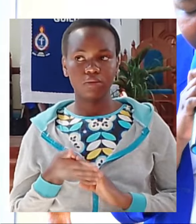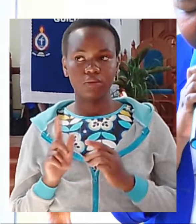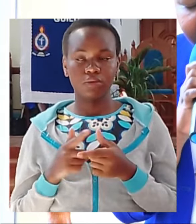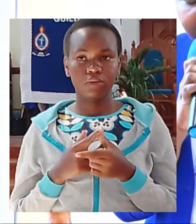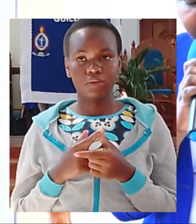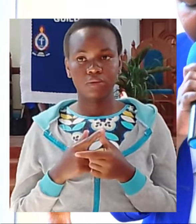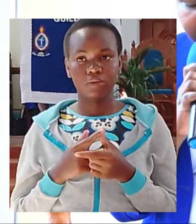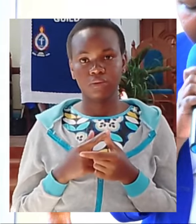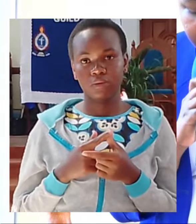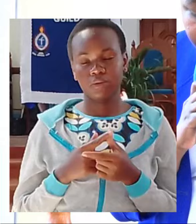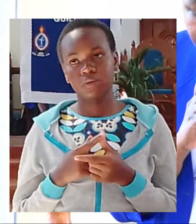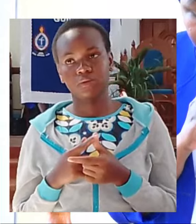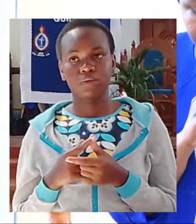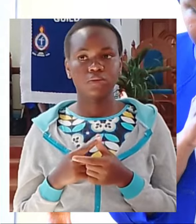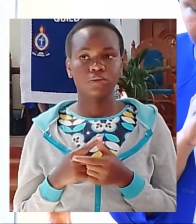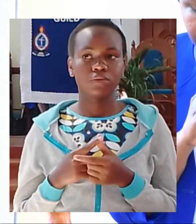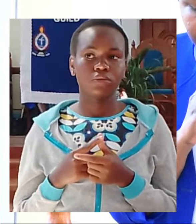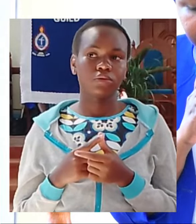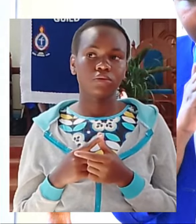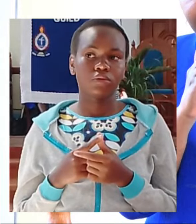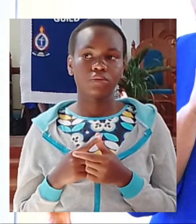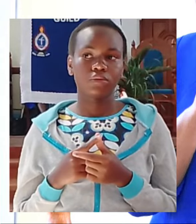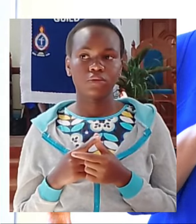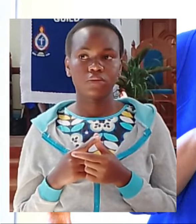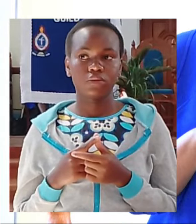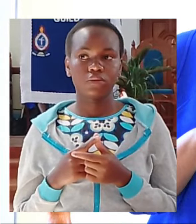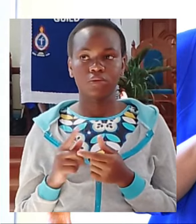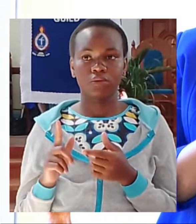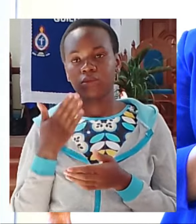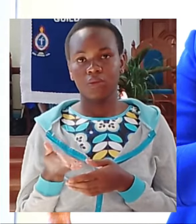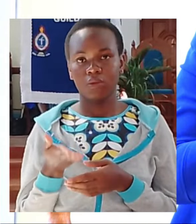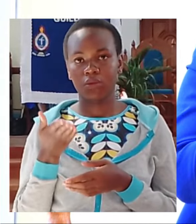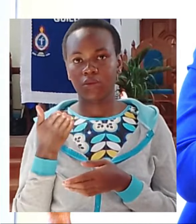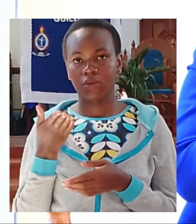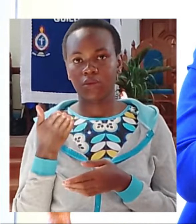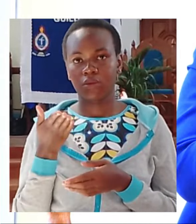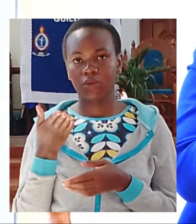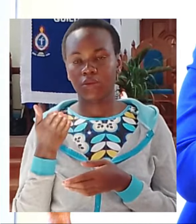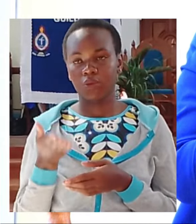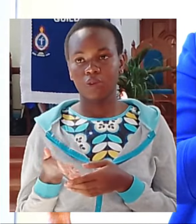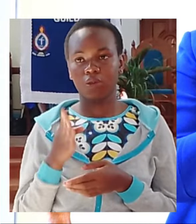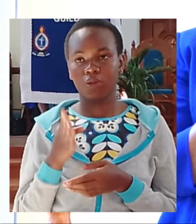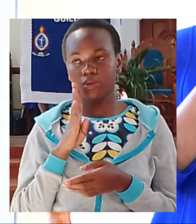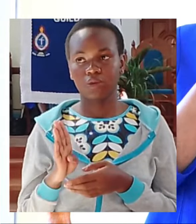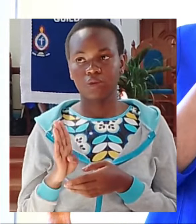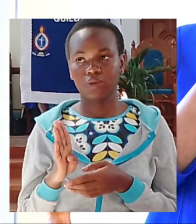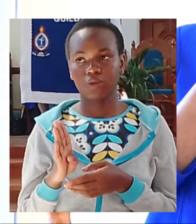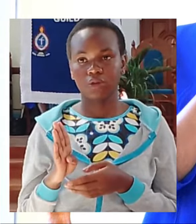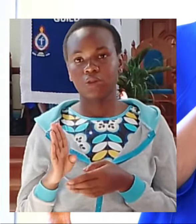And can it be that I should gain an interest in